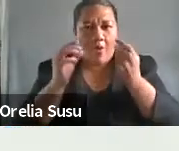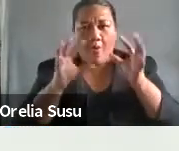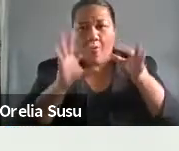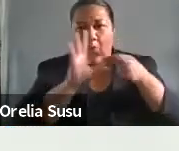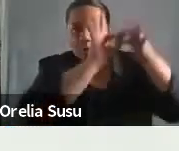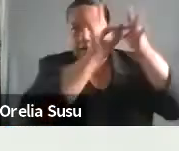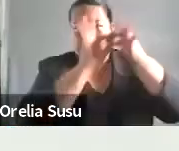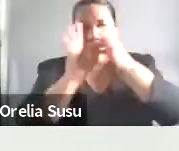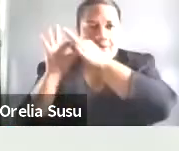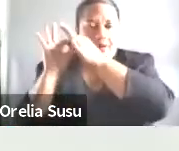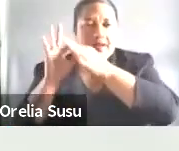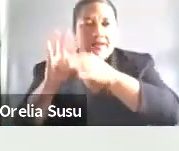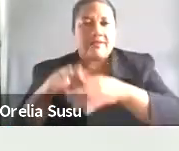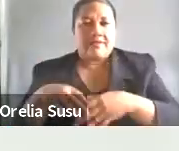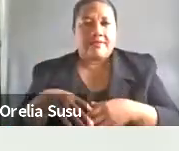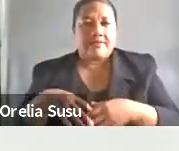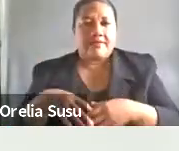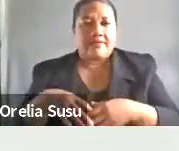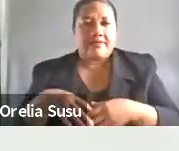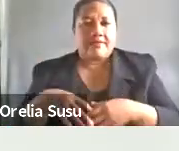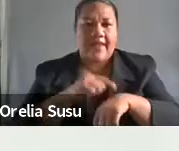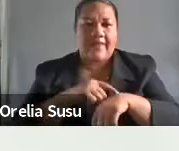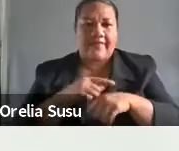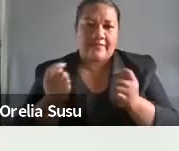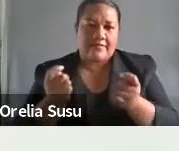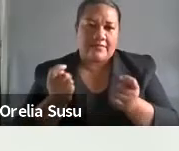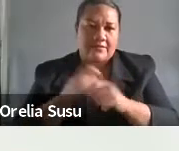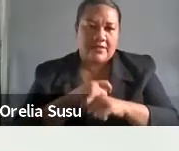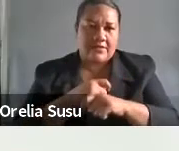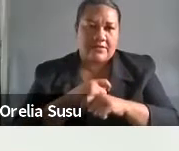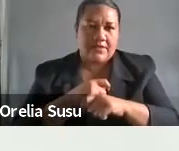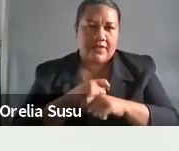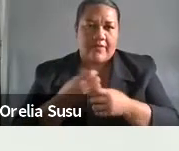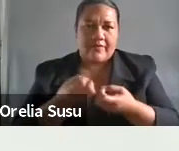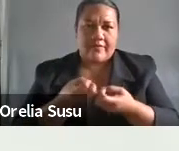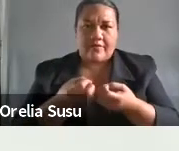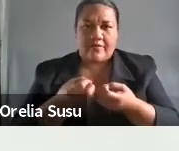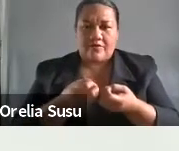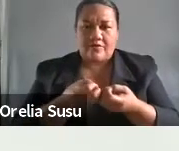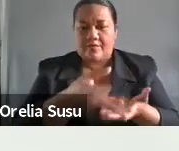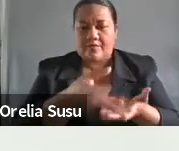It's time for change and the redistribution of wealth and resources.